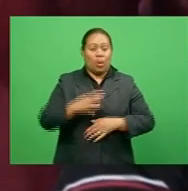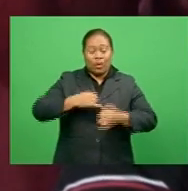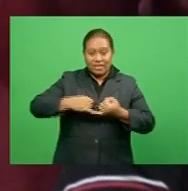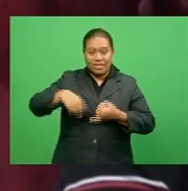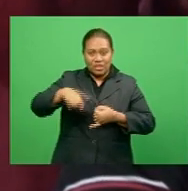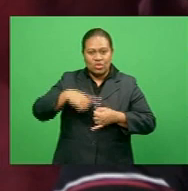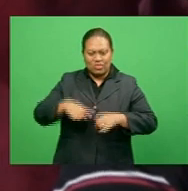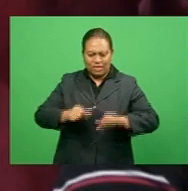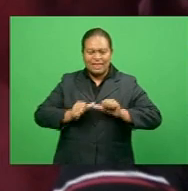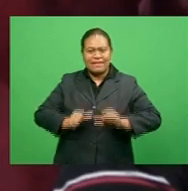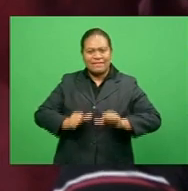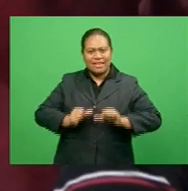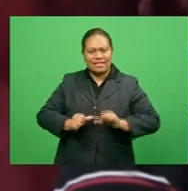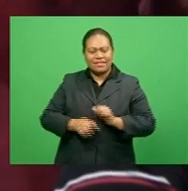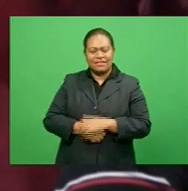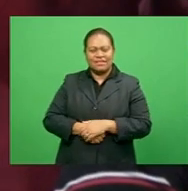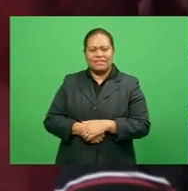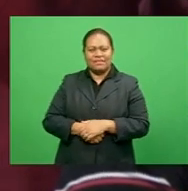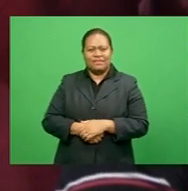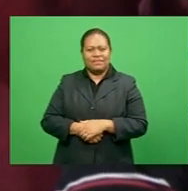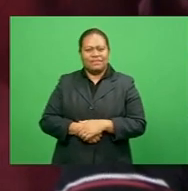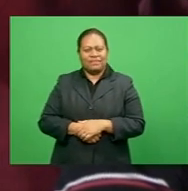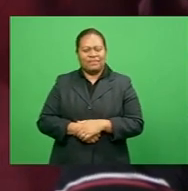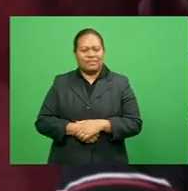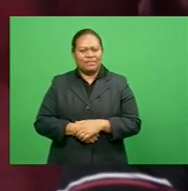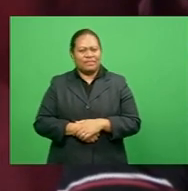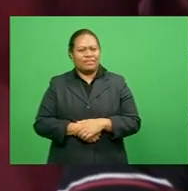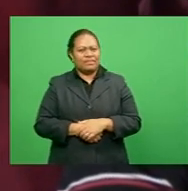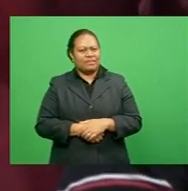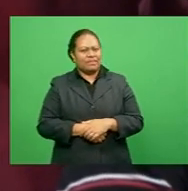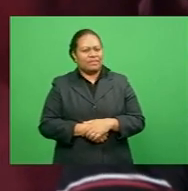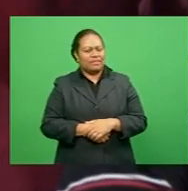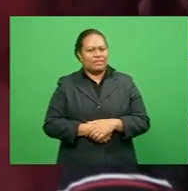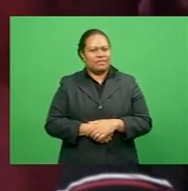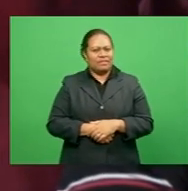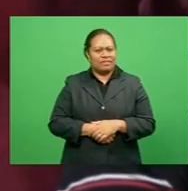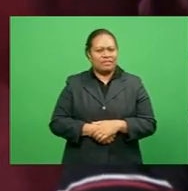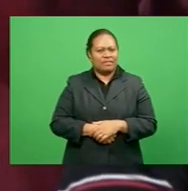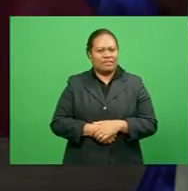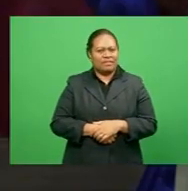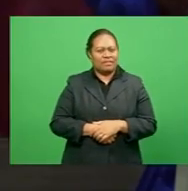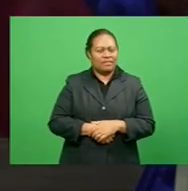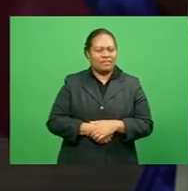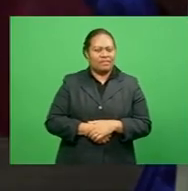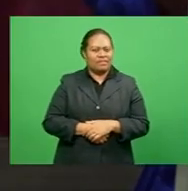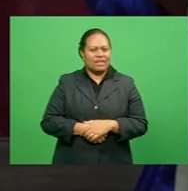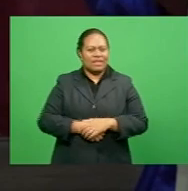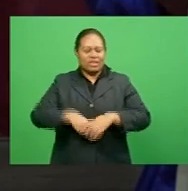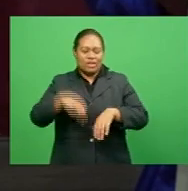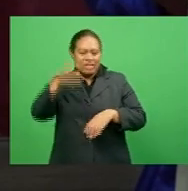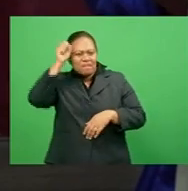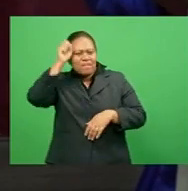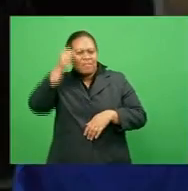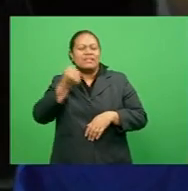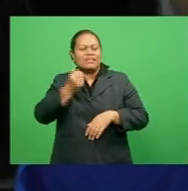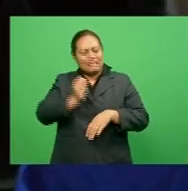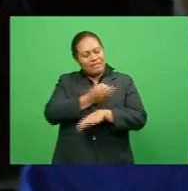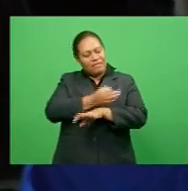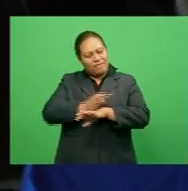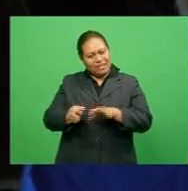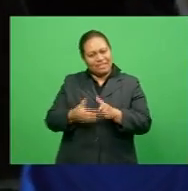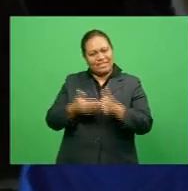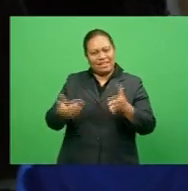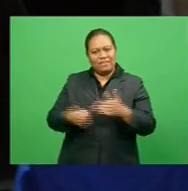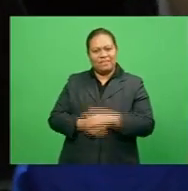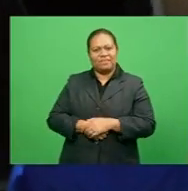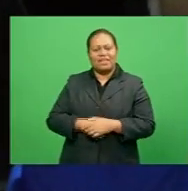SUVA defenders, and Tomuvania finished it with a sliding kick. The memories are still fresh.